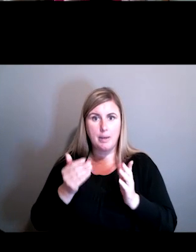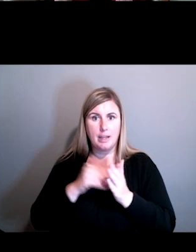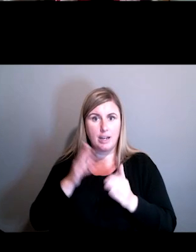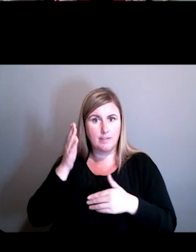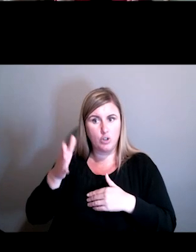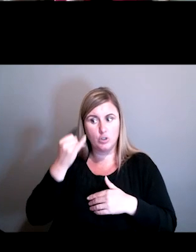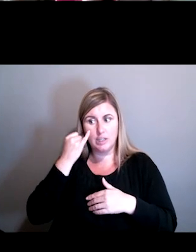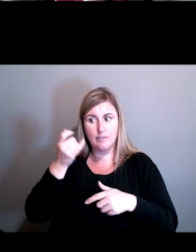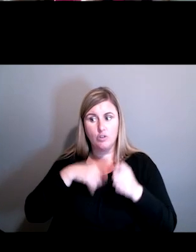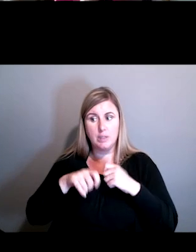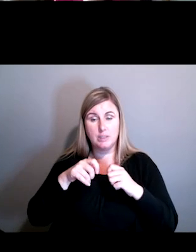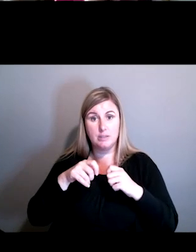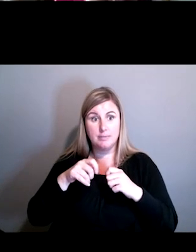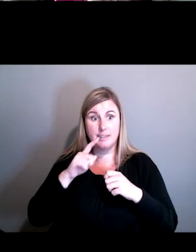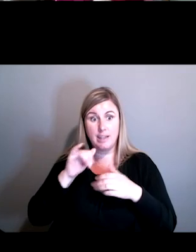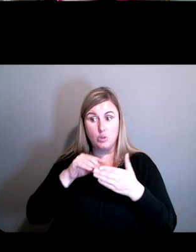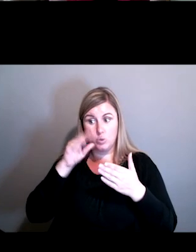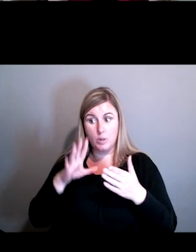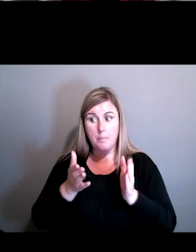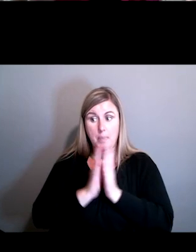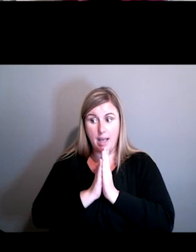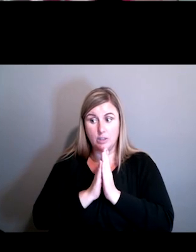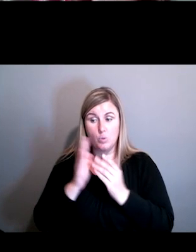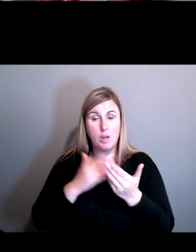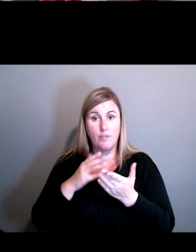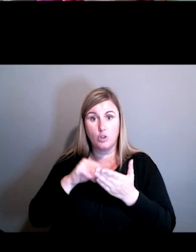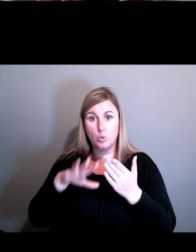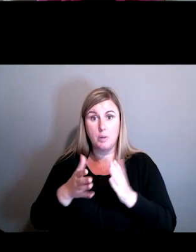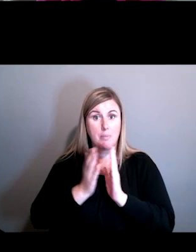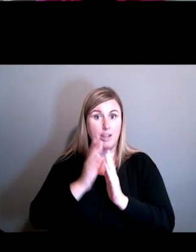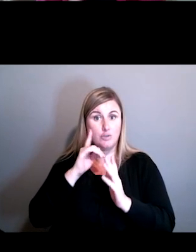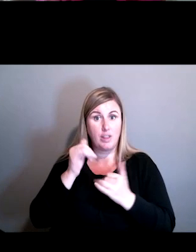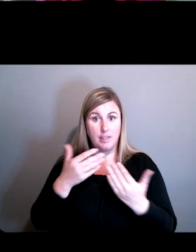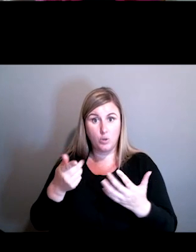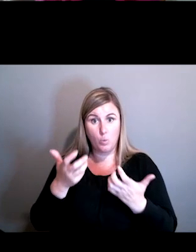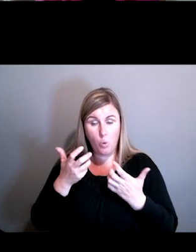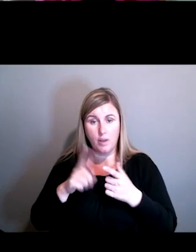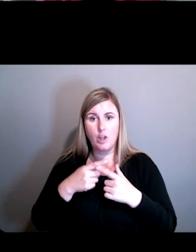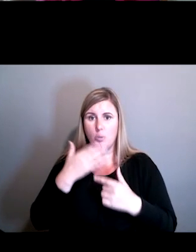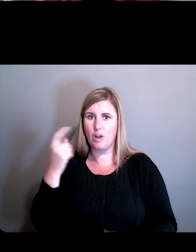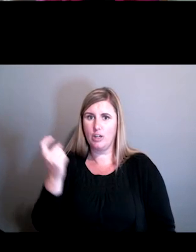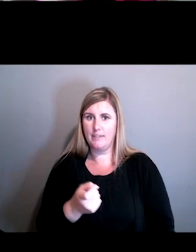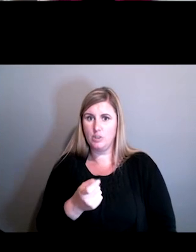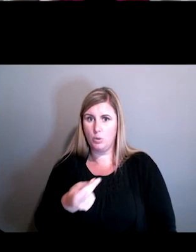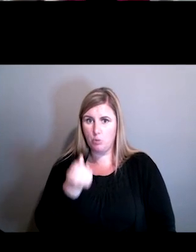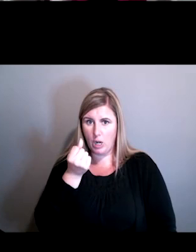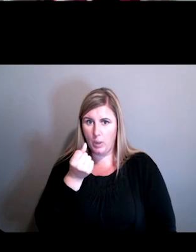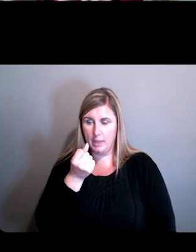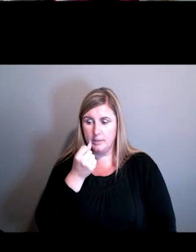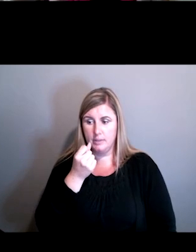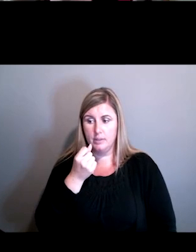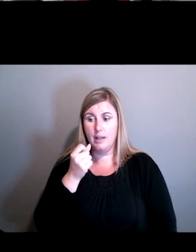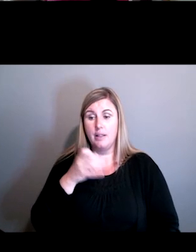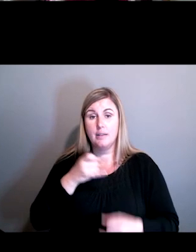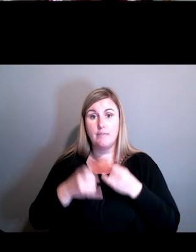mans, whenever that student mans for that thing you want, you better give it to them right away. And then the final consequence is consequences